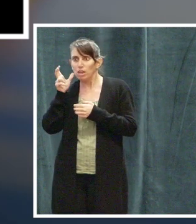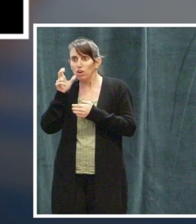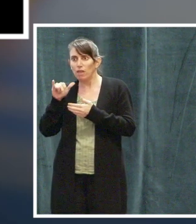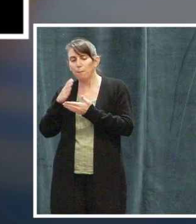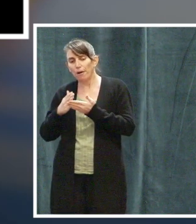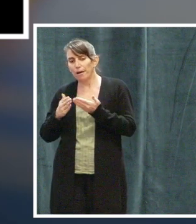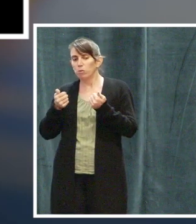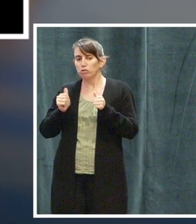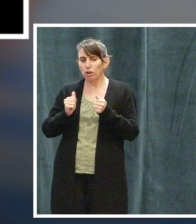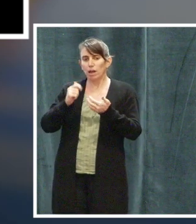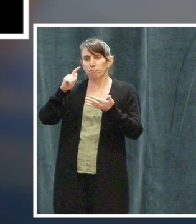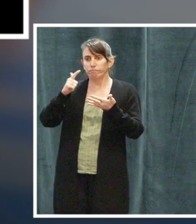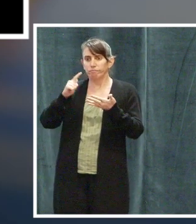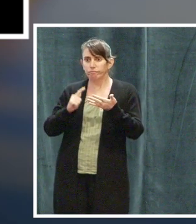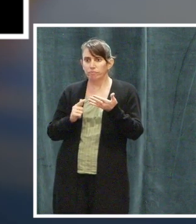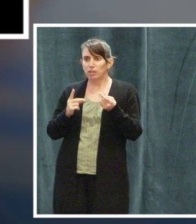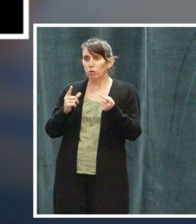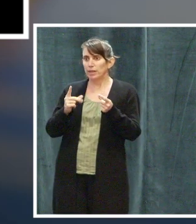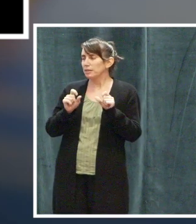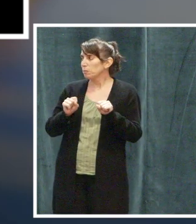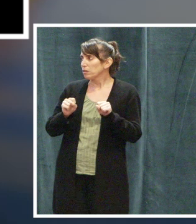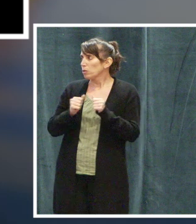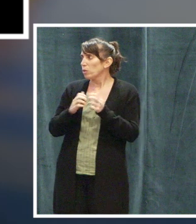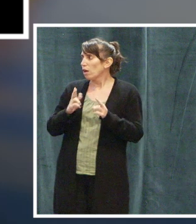quickly as possible without rushing too much.